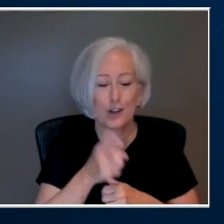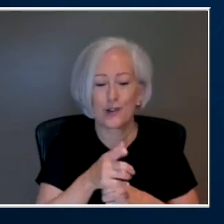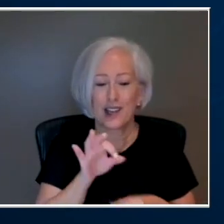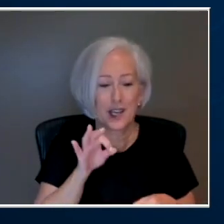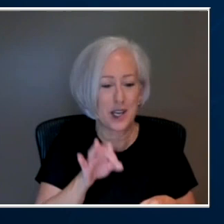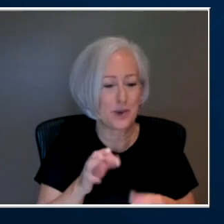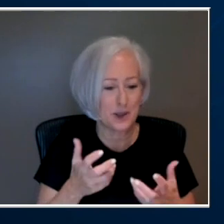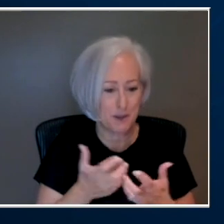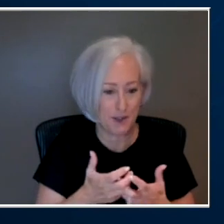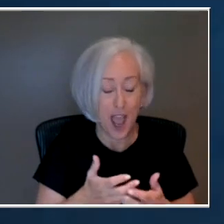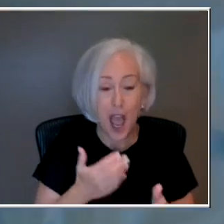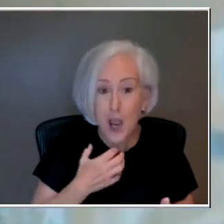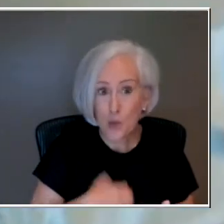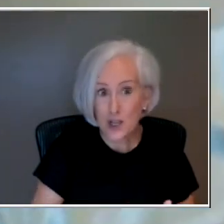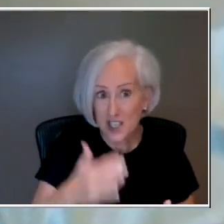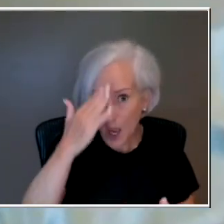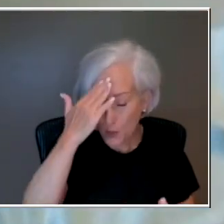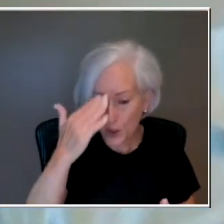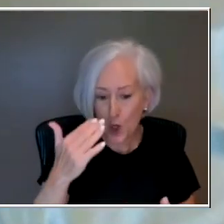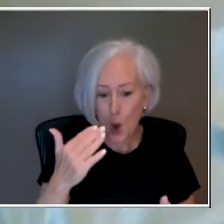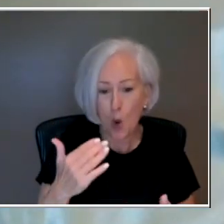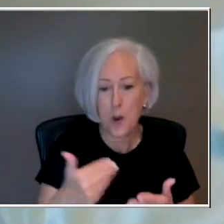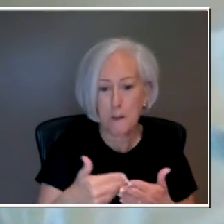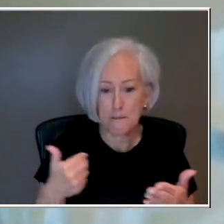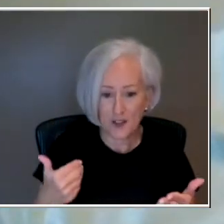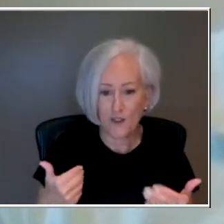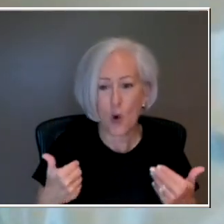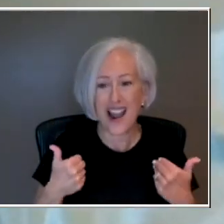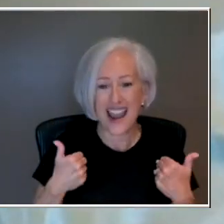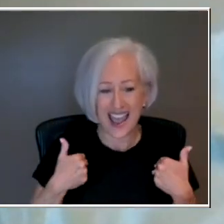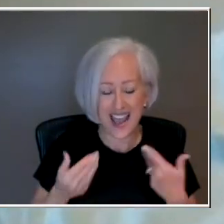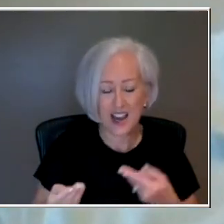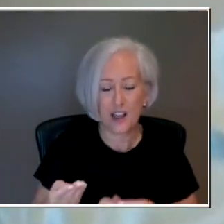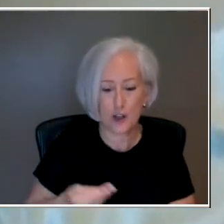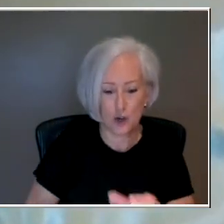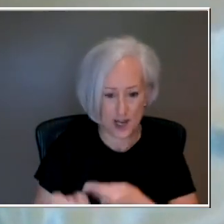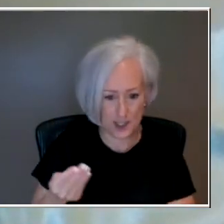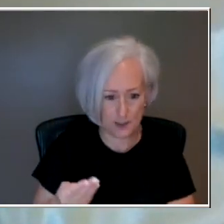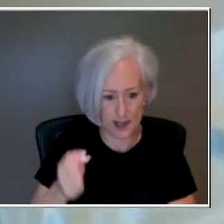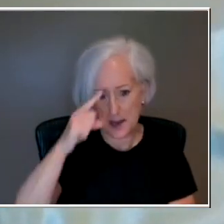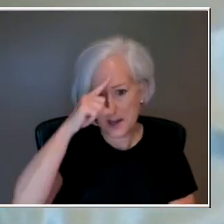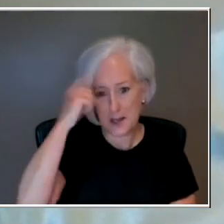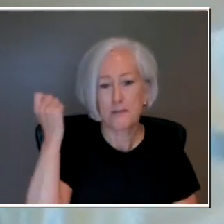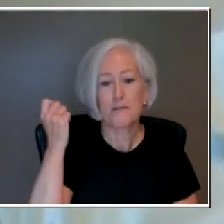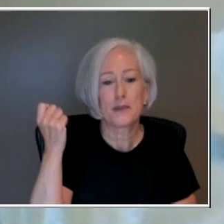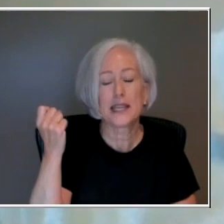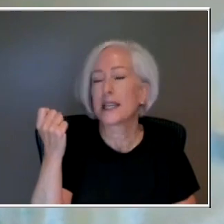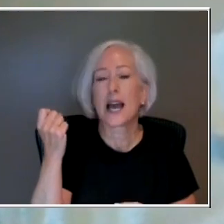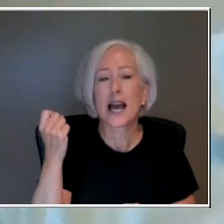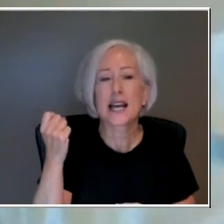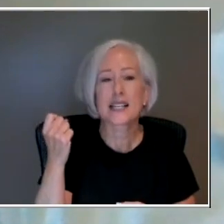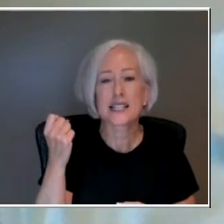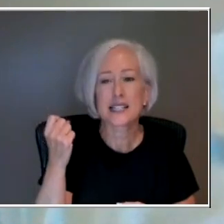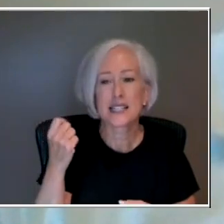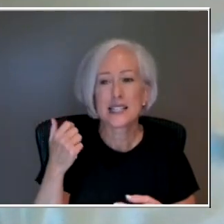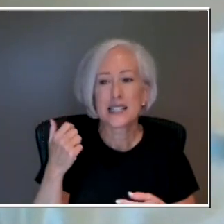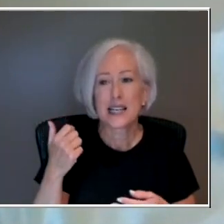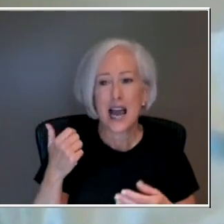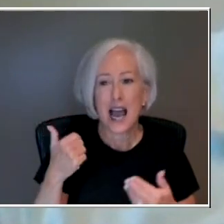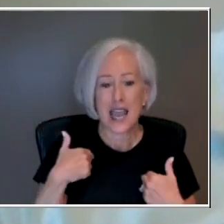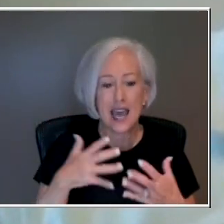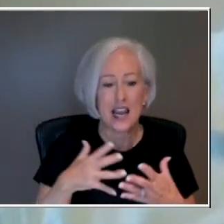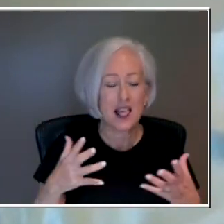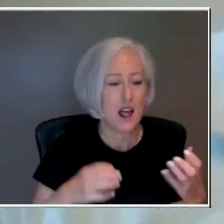I wished I would have known him before I had the transplant, because I had a lot of emotions